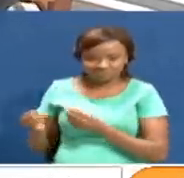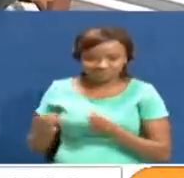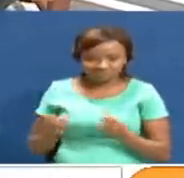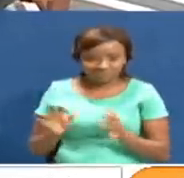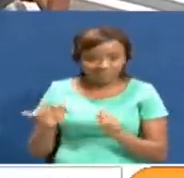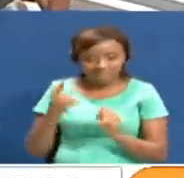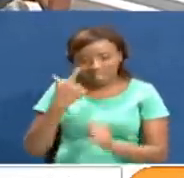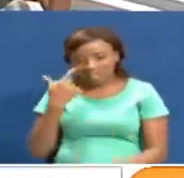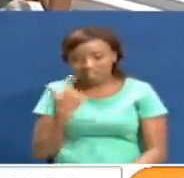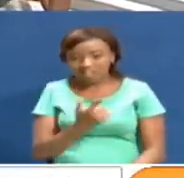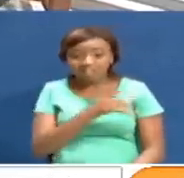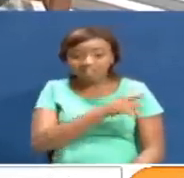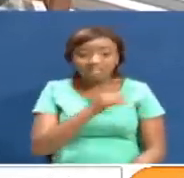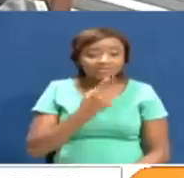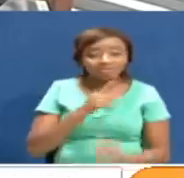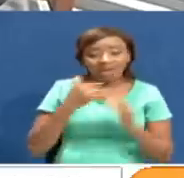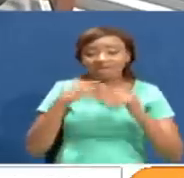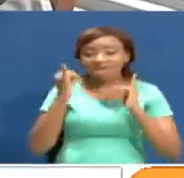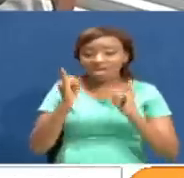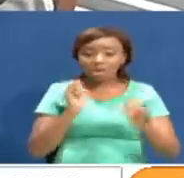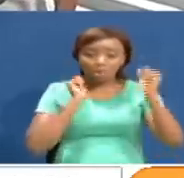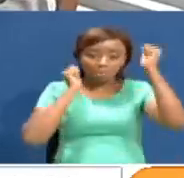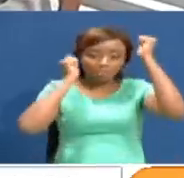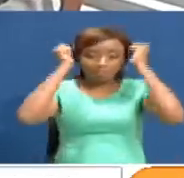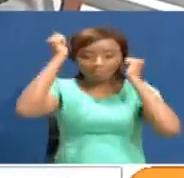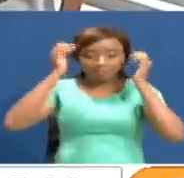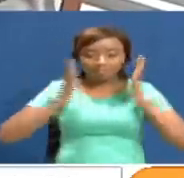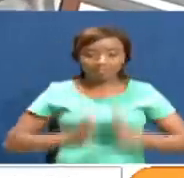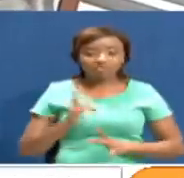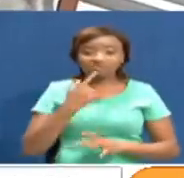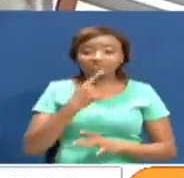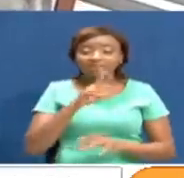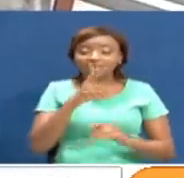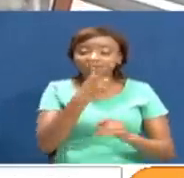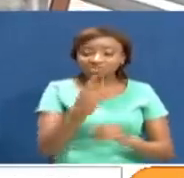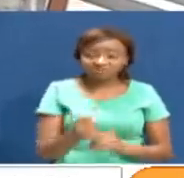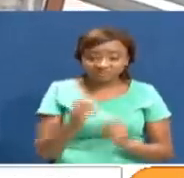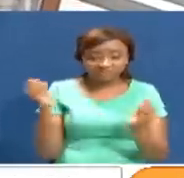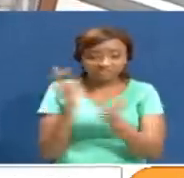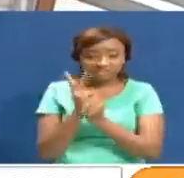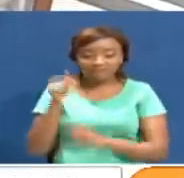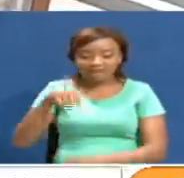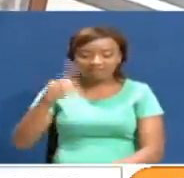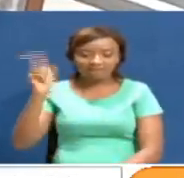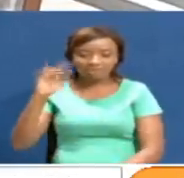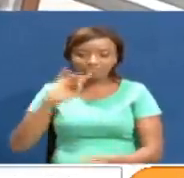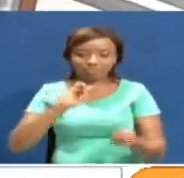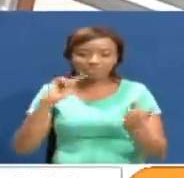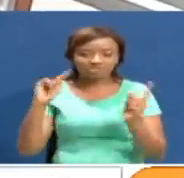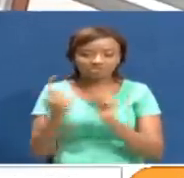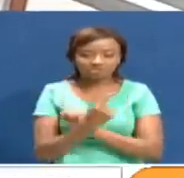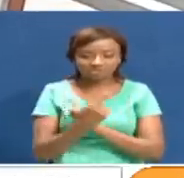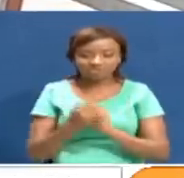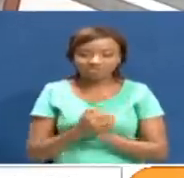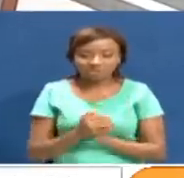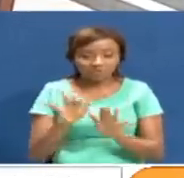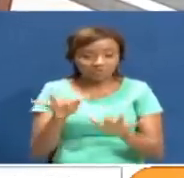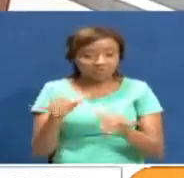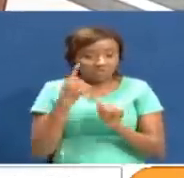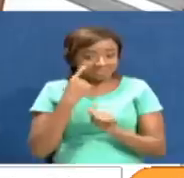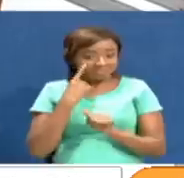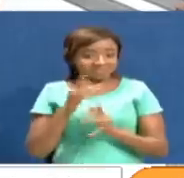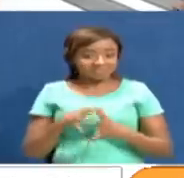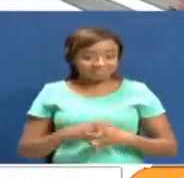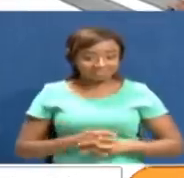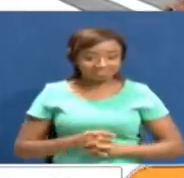Watch this space. The general says there's a new sheriff in town. He says by Christmas, Nairobi will be different. Can't wait for Santa